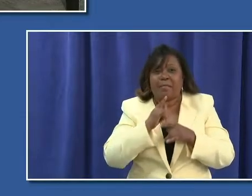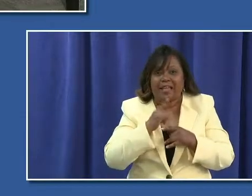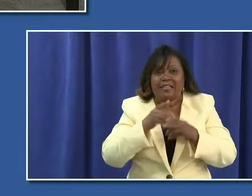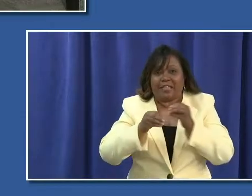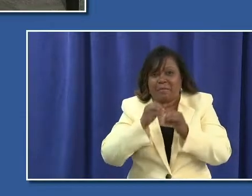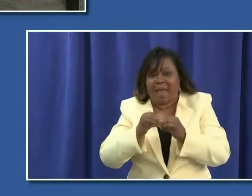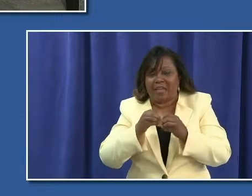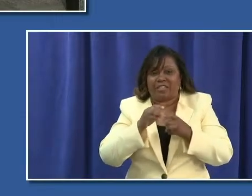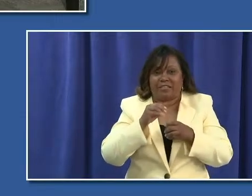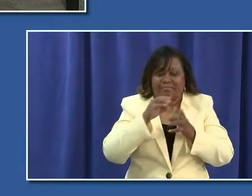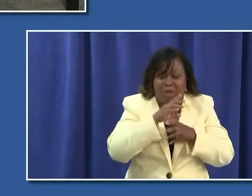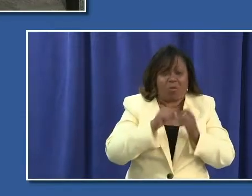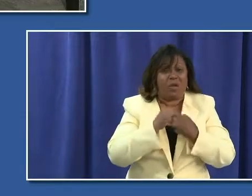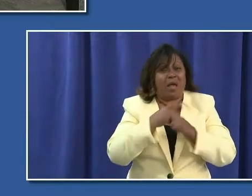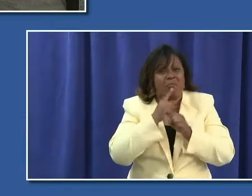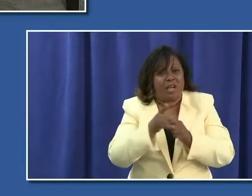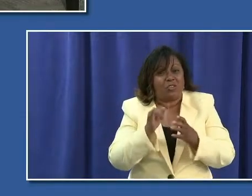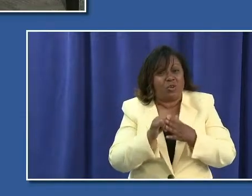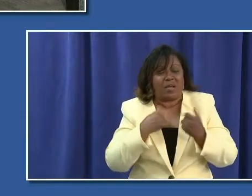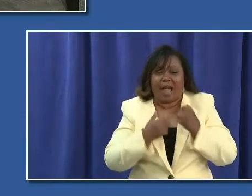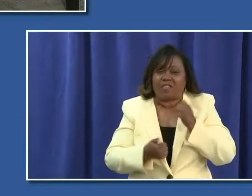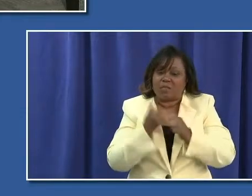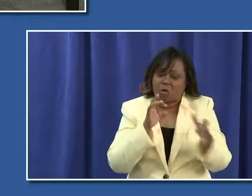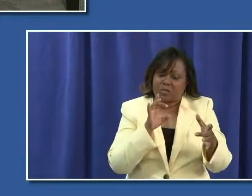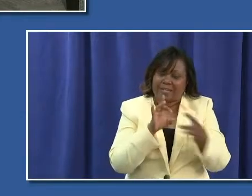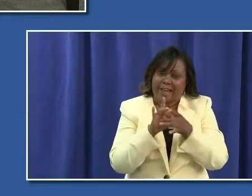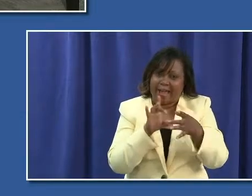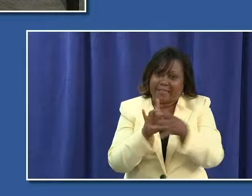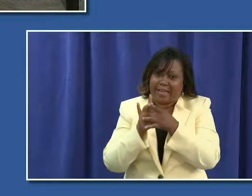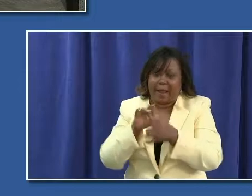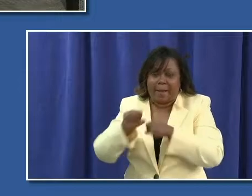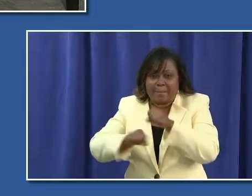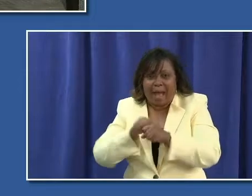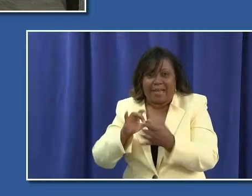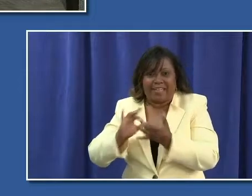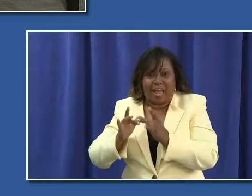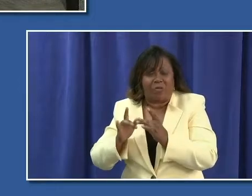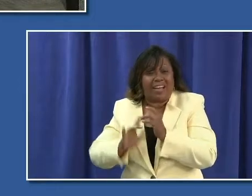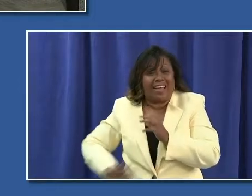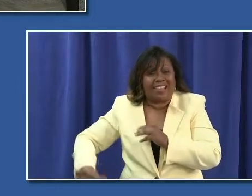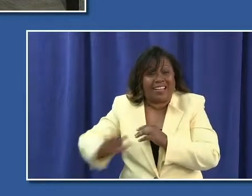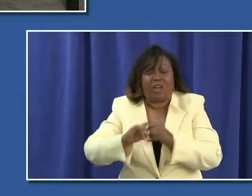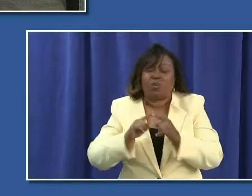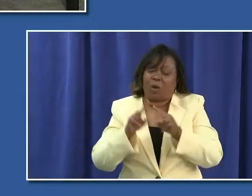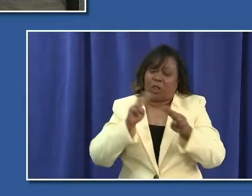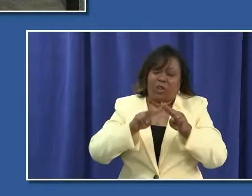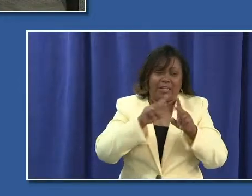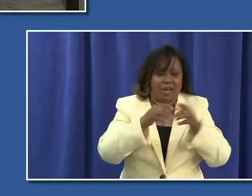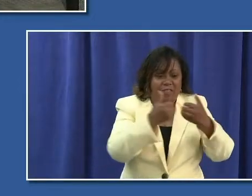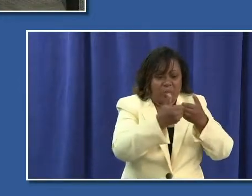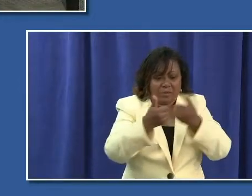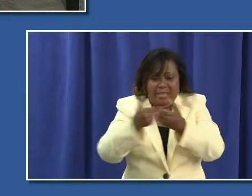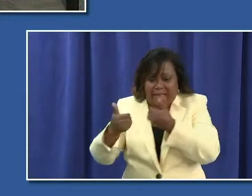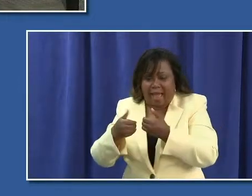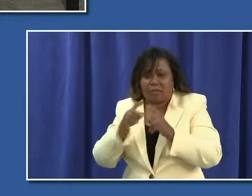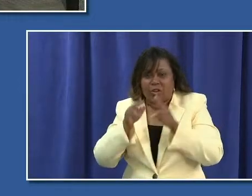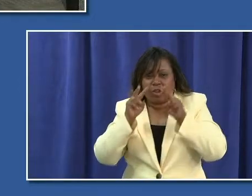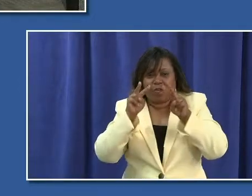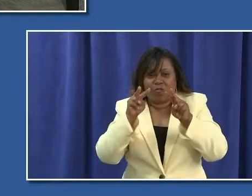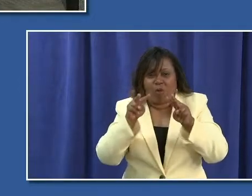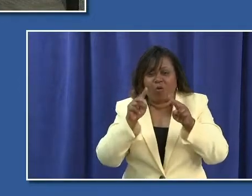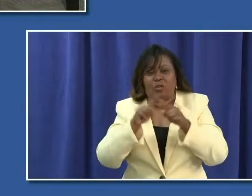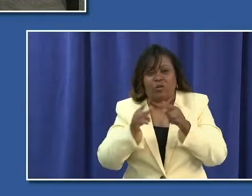management of the infrastructure, we want to make sure we have the most connected bike network in the country. And so we're looking at those gaps, and we'll be looking forward